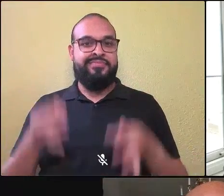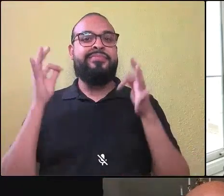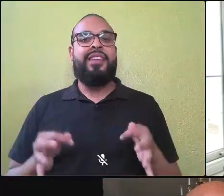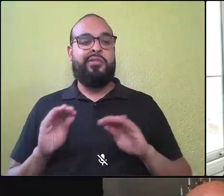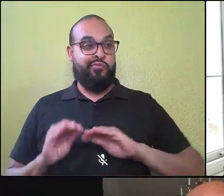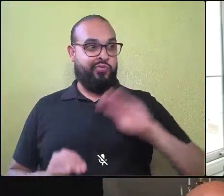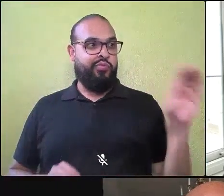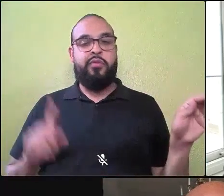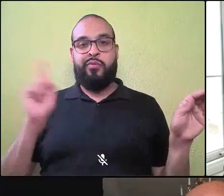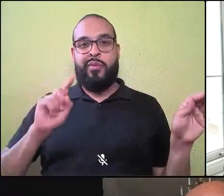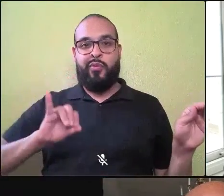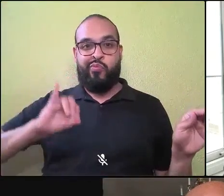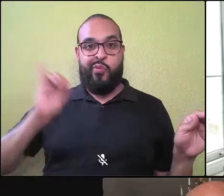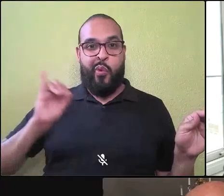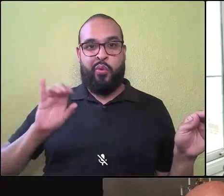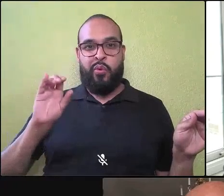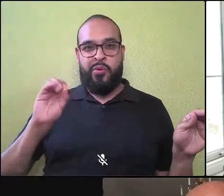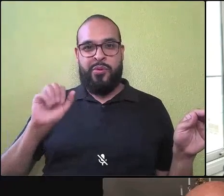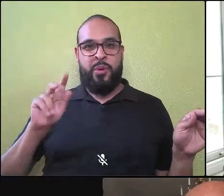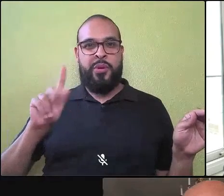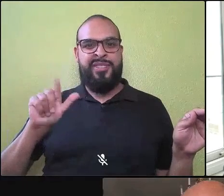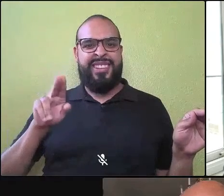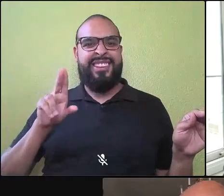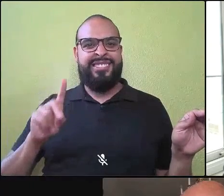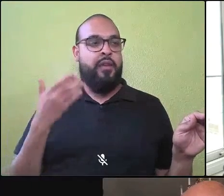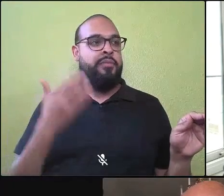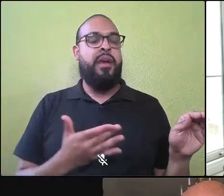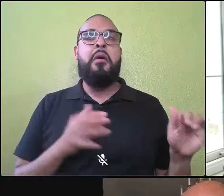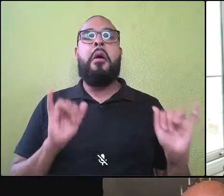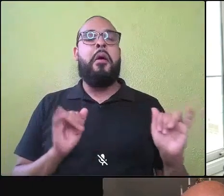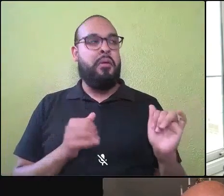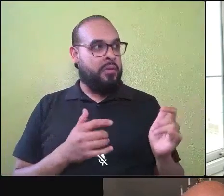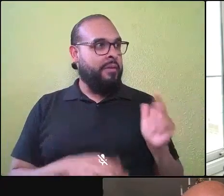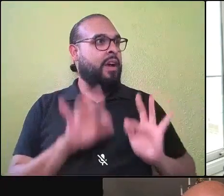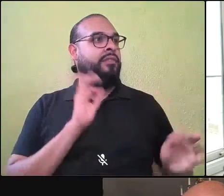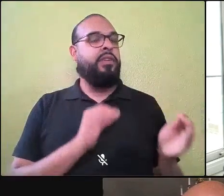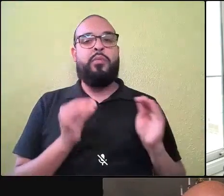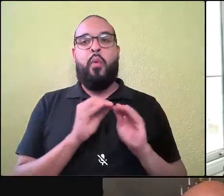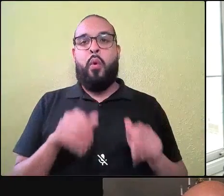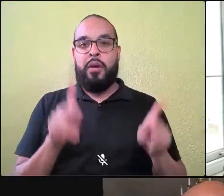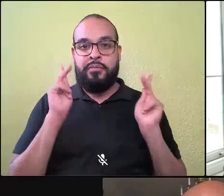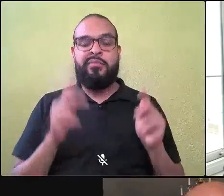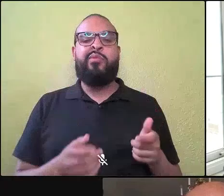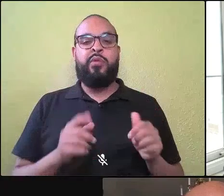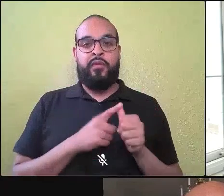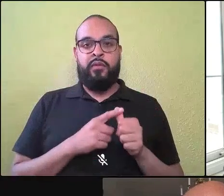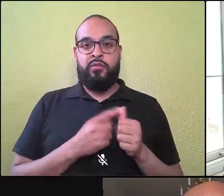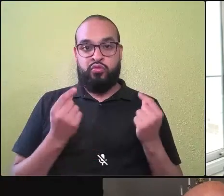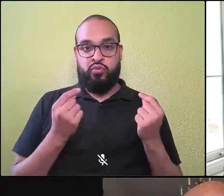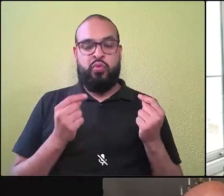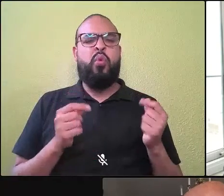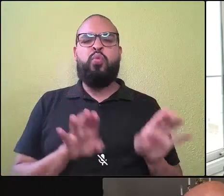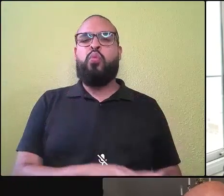Oakland and started to just like find opportunities to bring people together. So started by hosting like this men of color, like brunch thing that I would